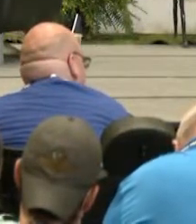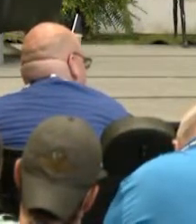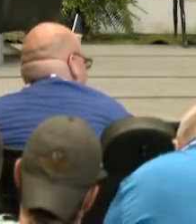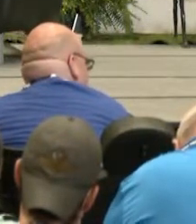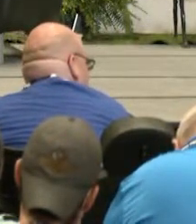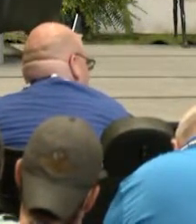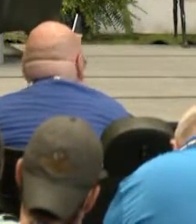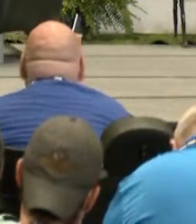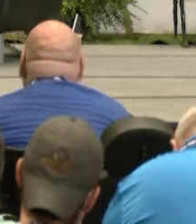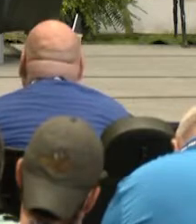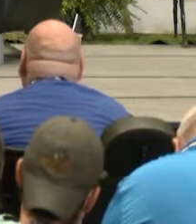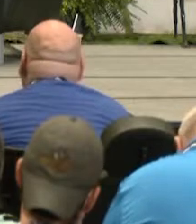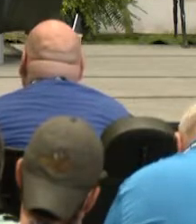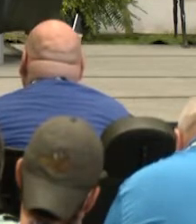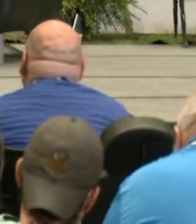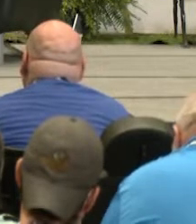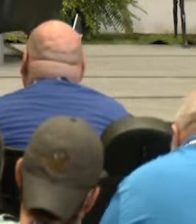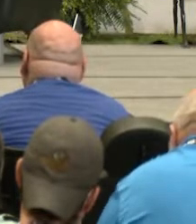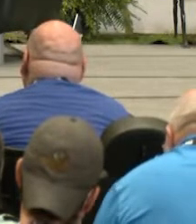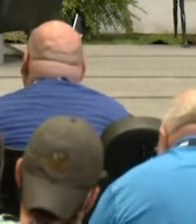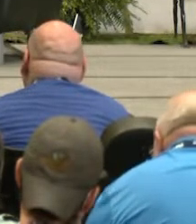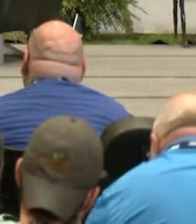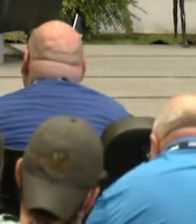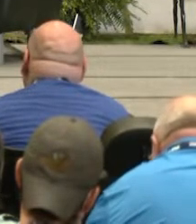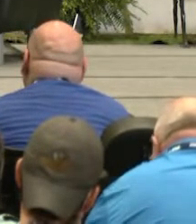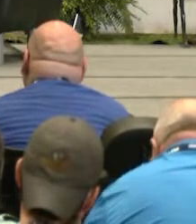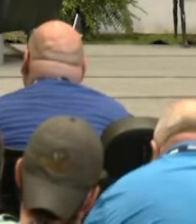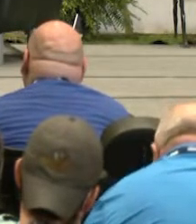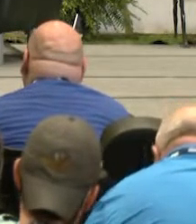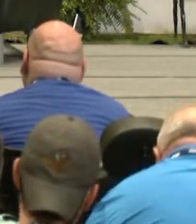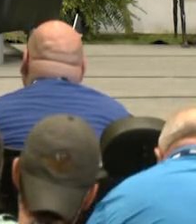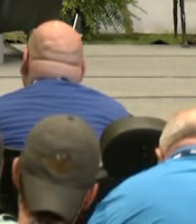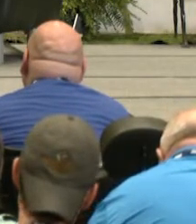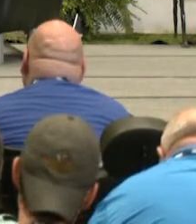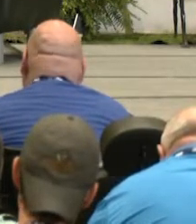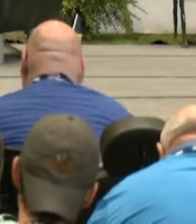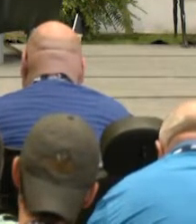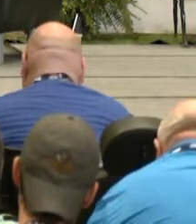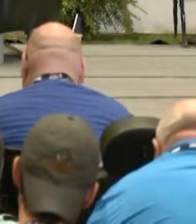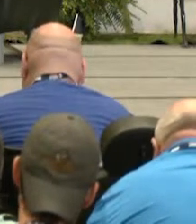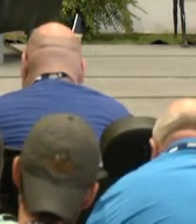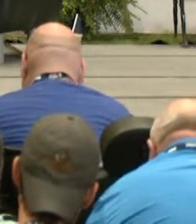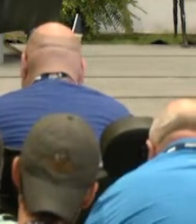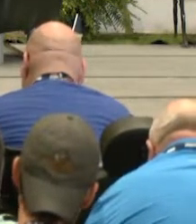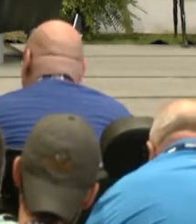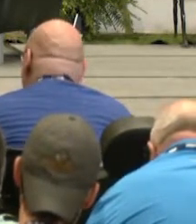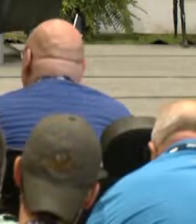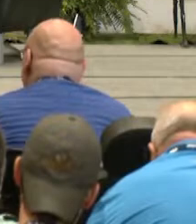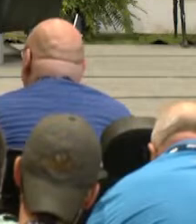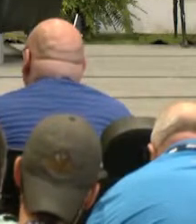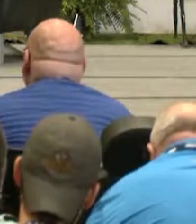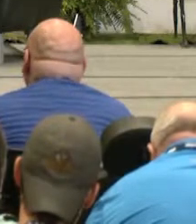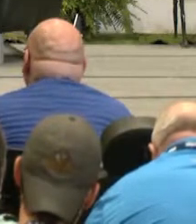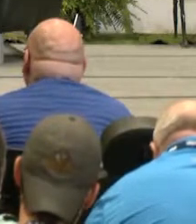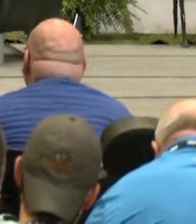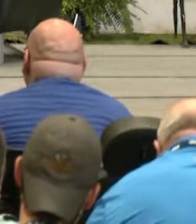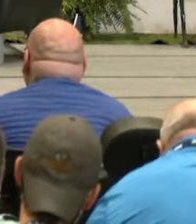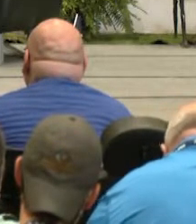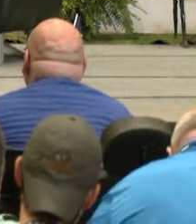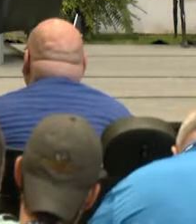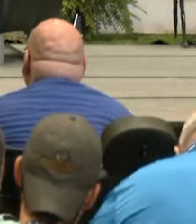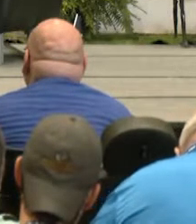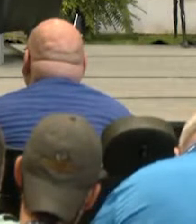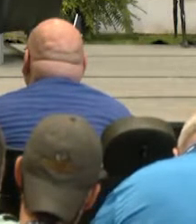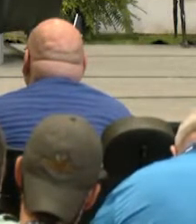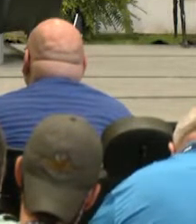funny, and it was good because it was like a stand-up thing. So I was like, he would be perfect. And so if anybody here needs help with your auditions, you could ask